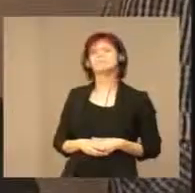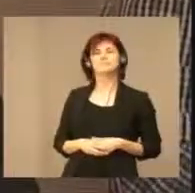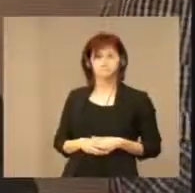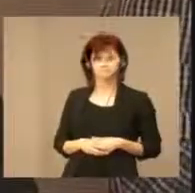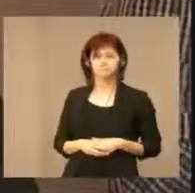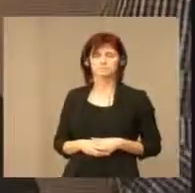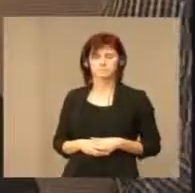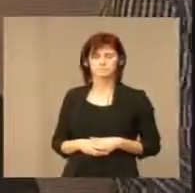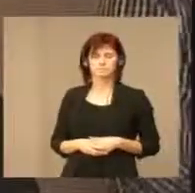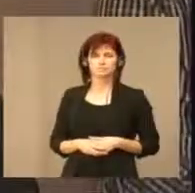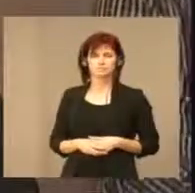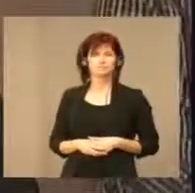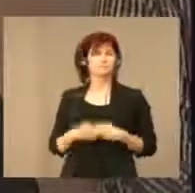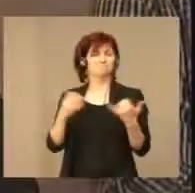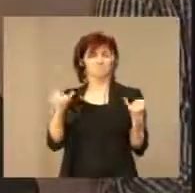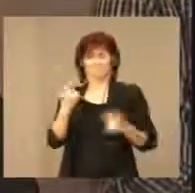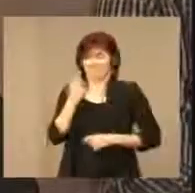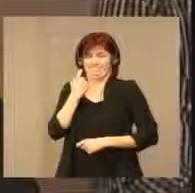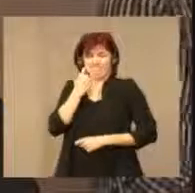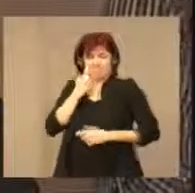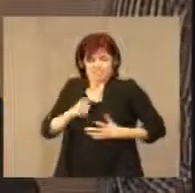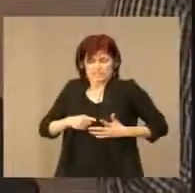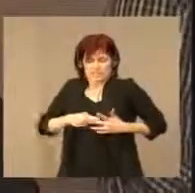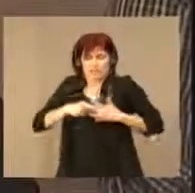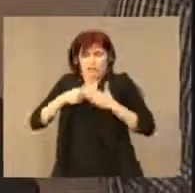reassure you that this is the beginning. You know,